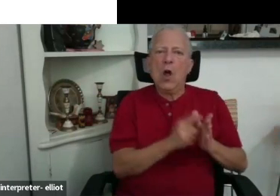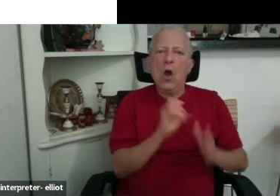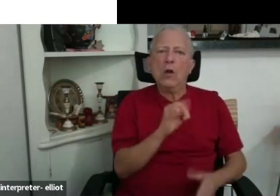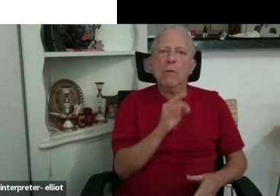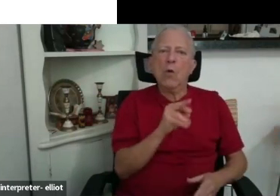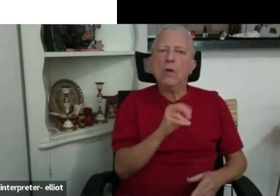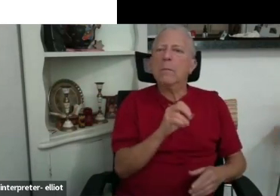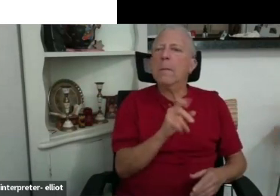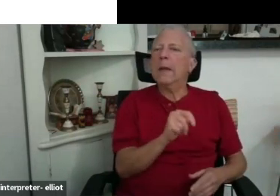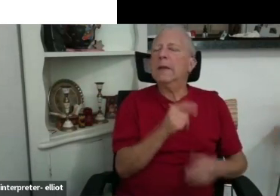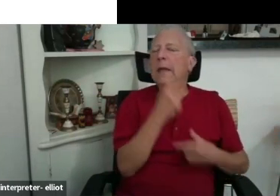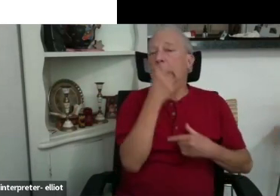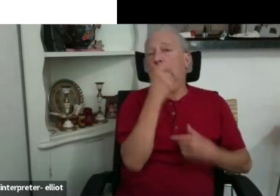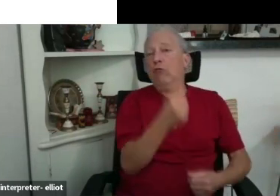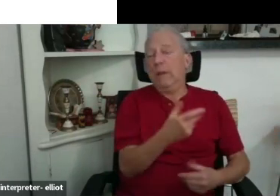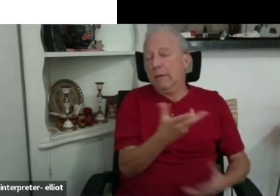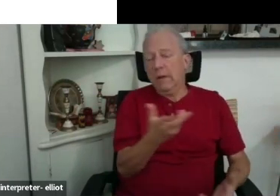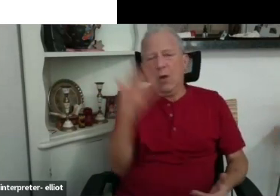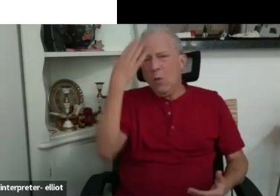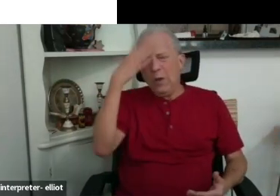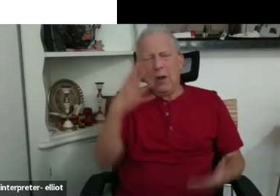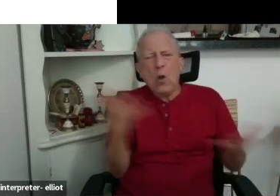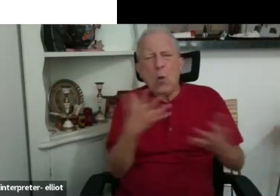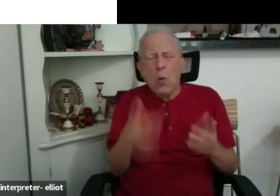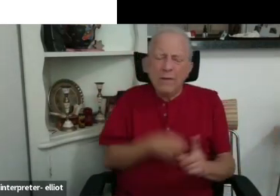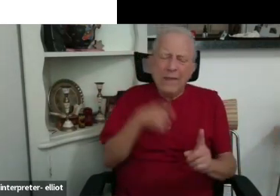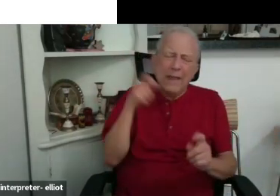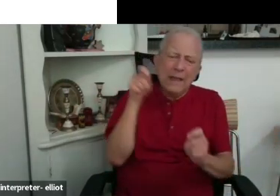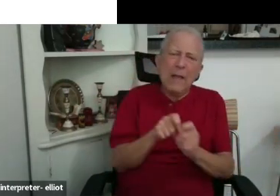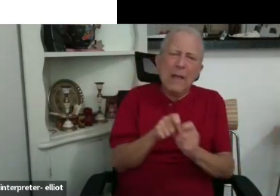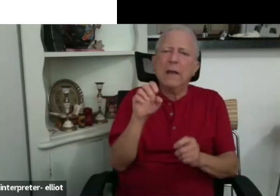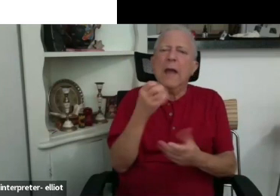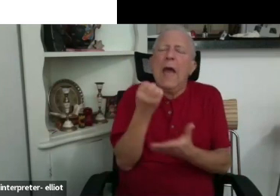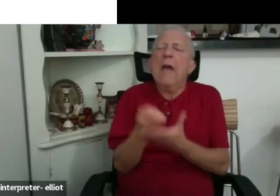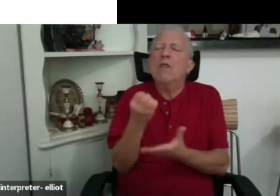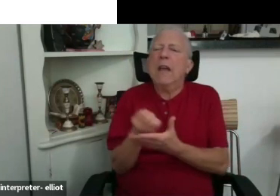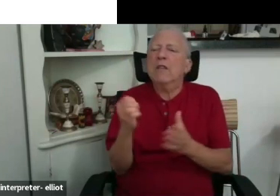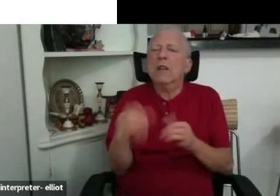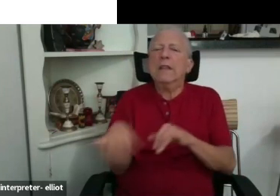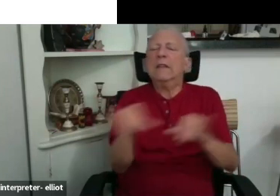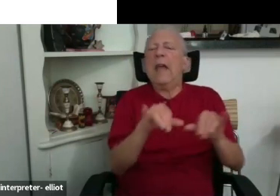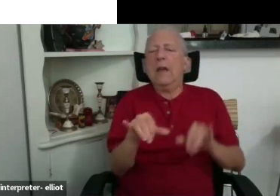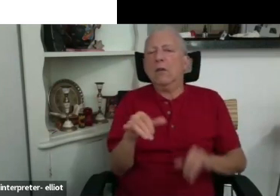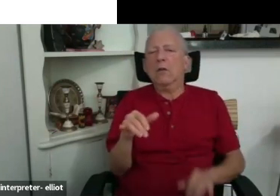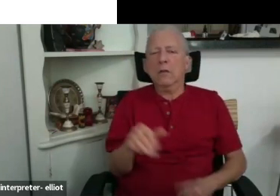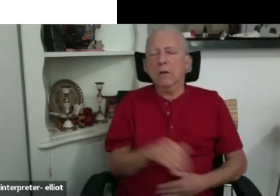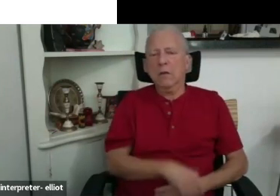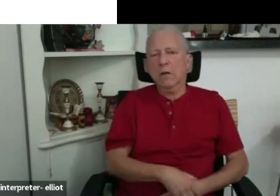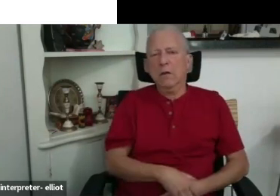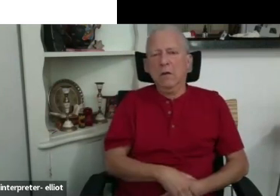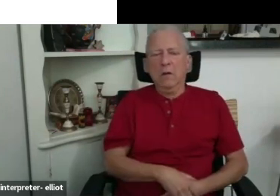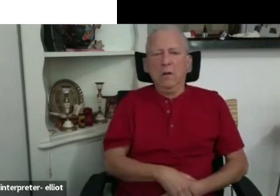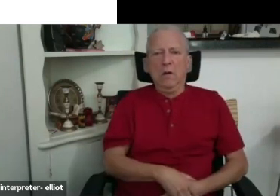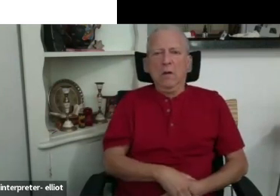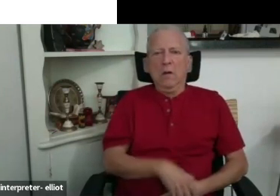We don't know what the specific like evidentiary standard is going to be, which also